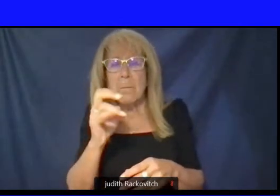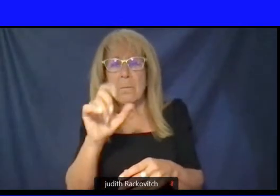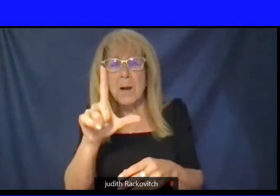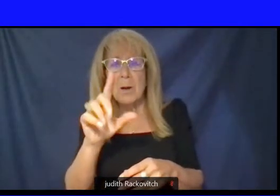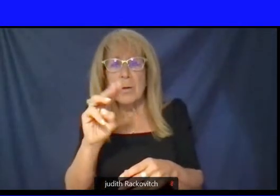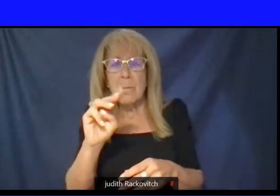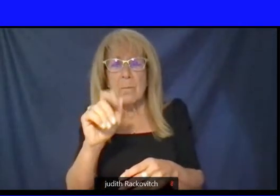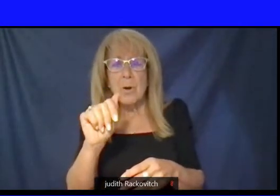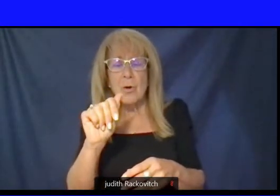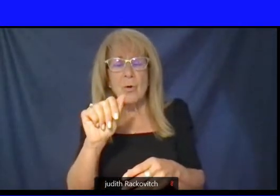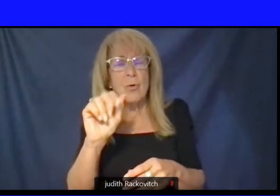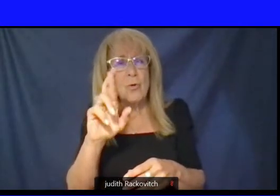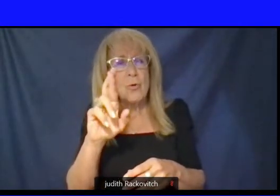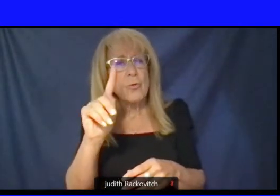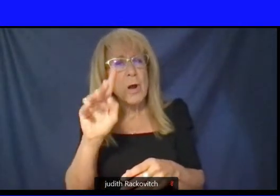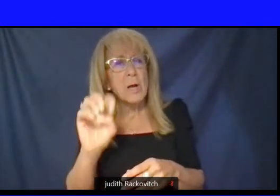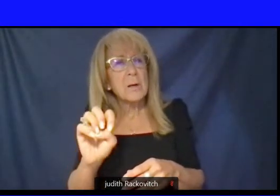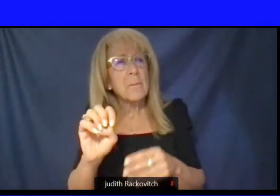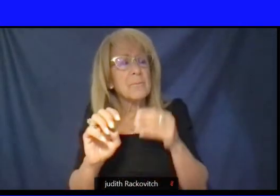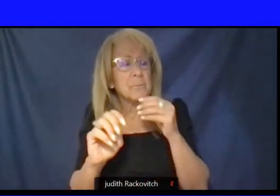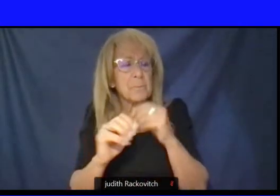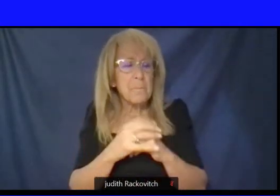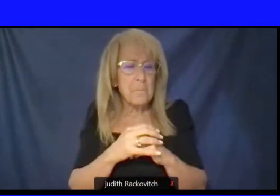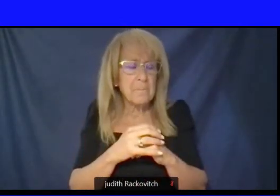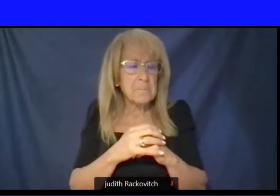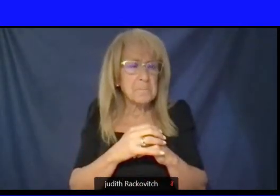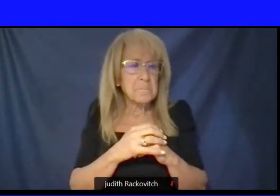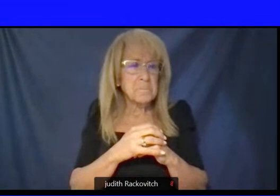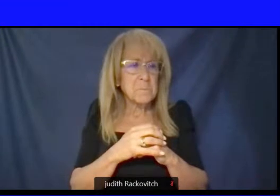services. Thank you.